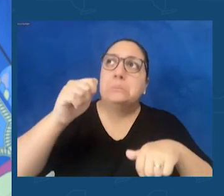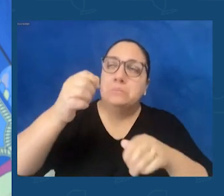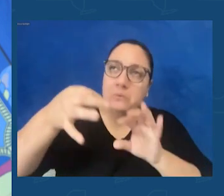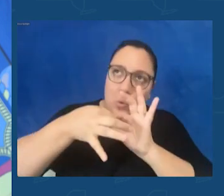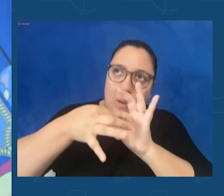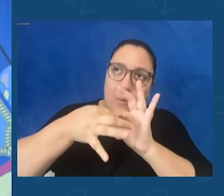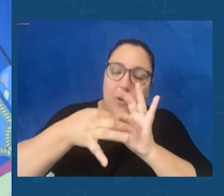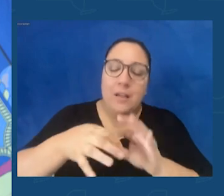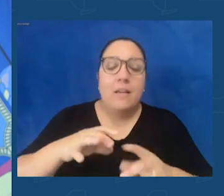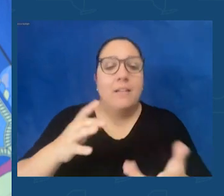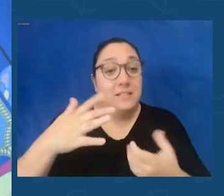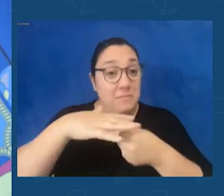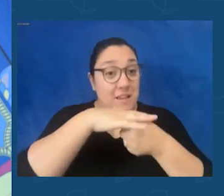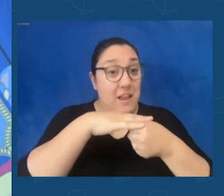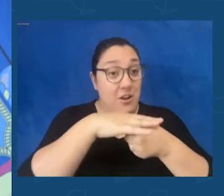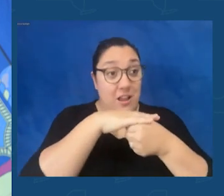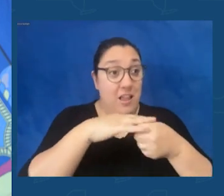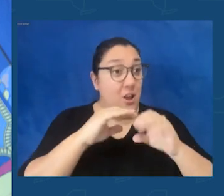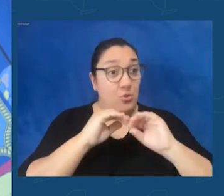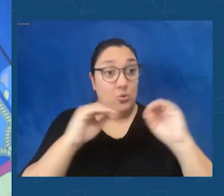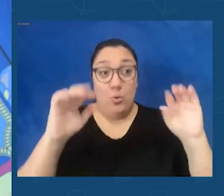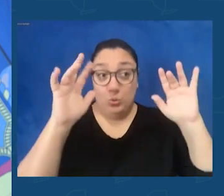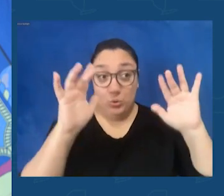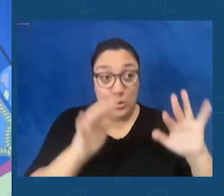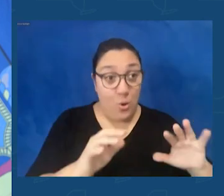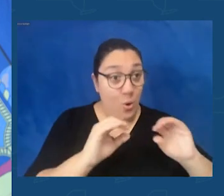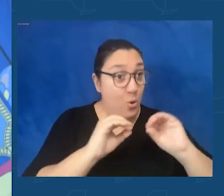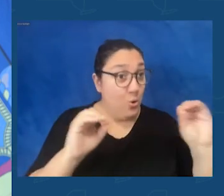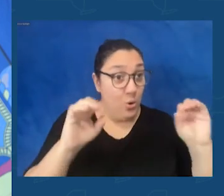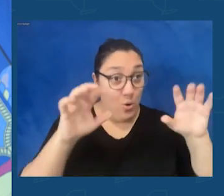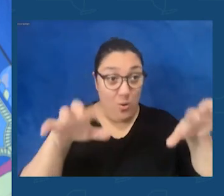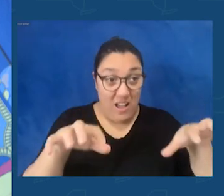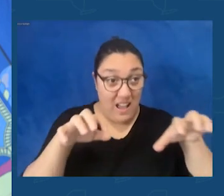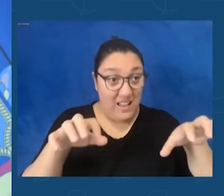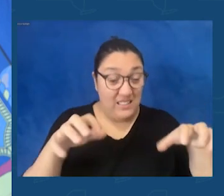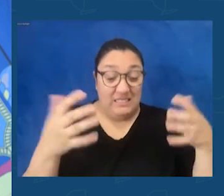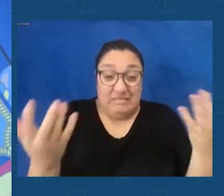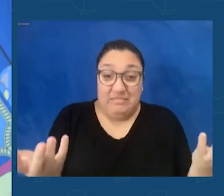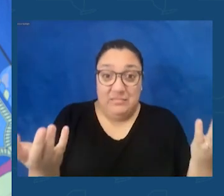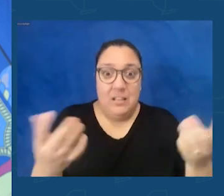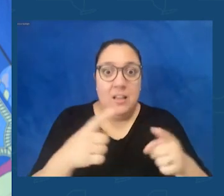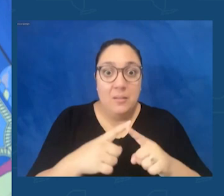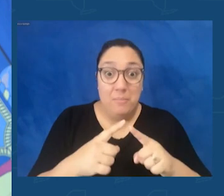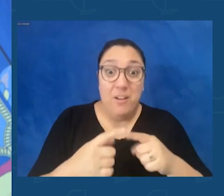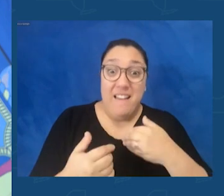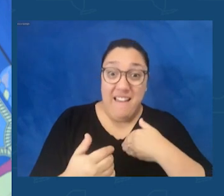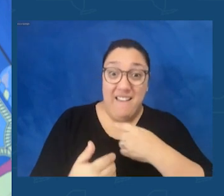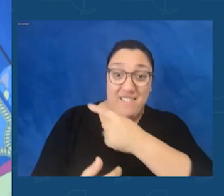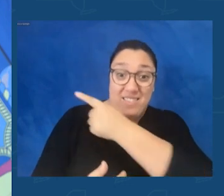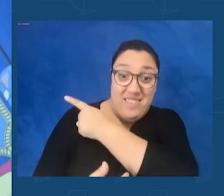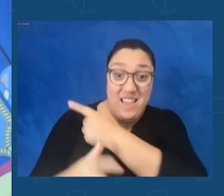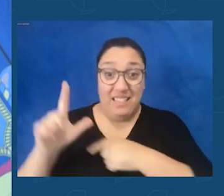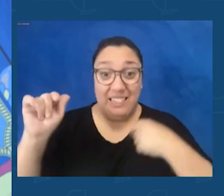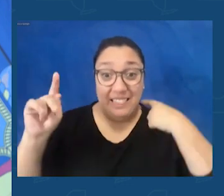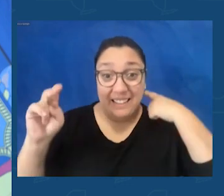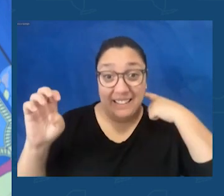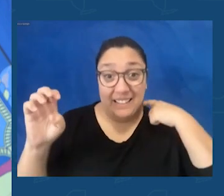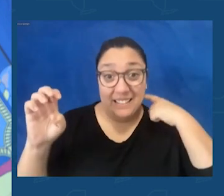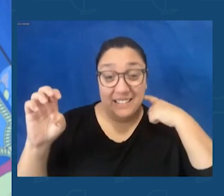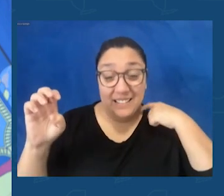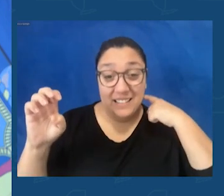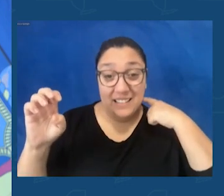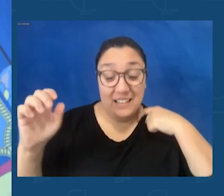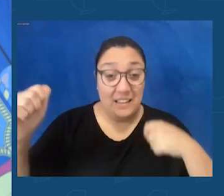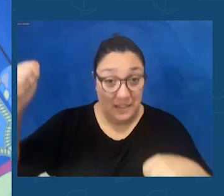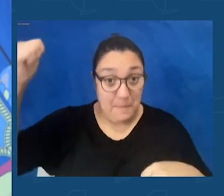no ice, that's it for the year. I mean, having this in your backyard here, for those of you who live in Lake George, I mean, you